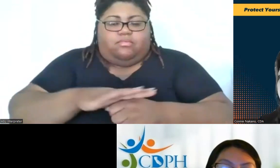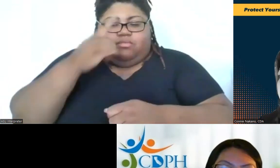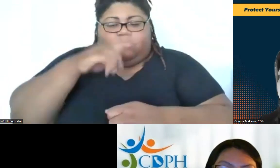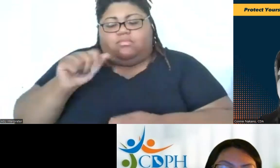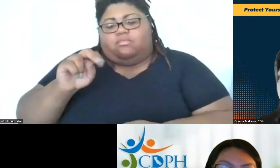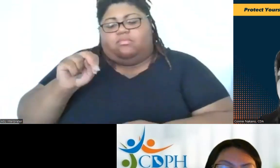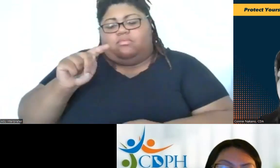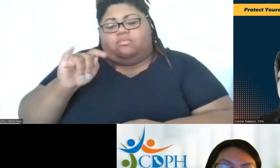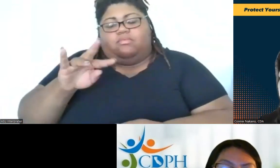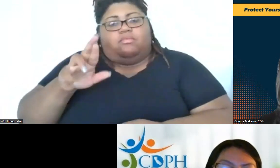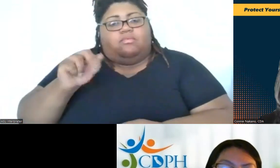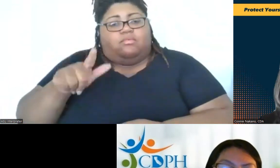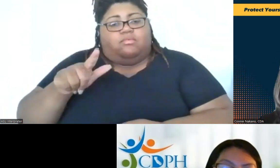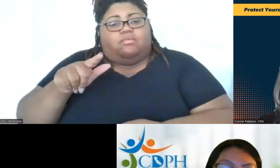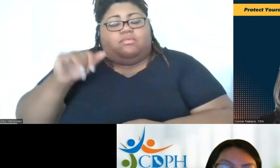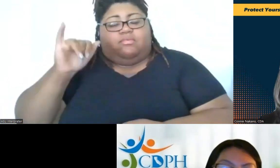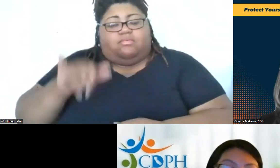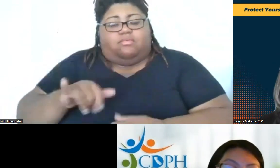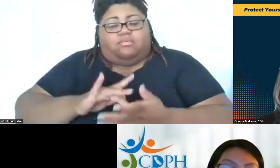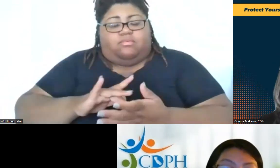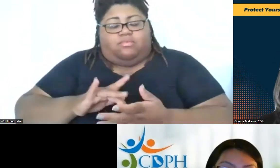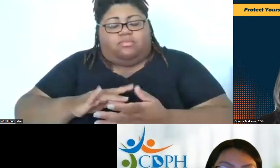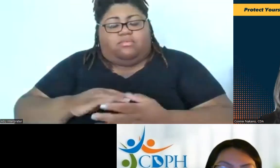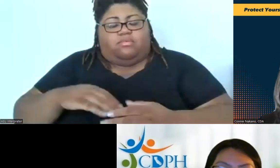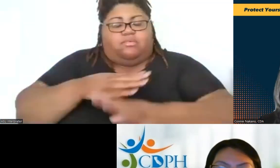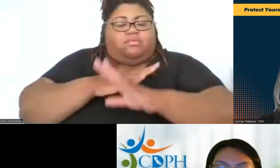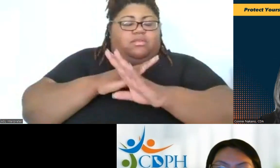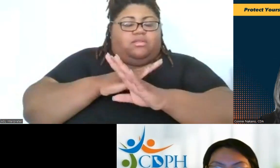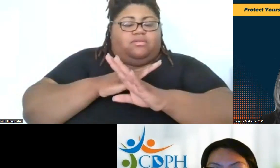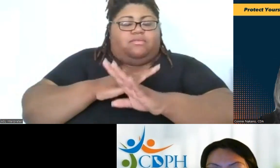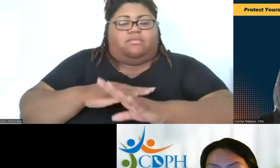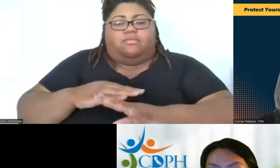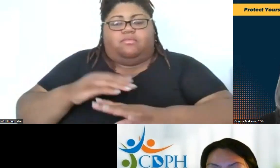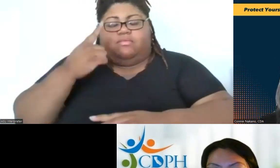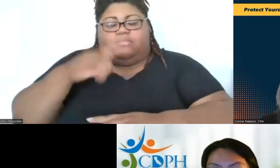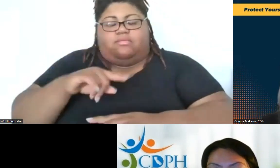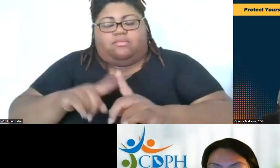are resistant to the various variants right now.